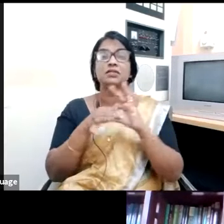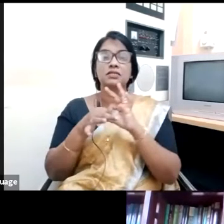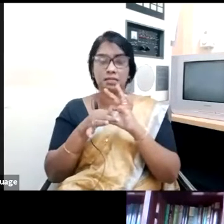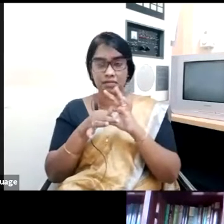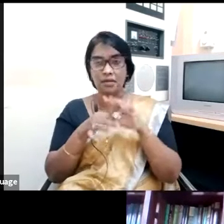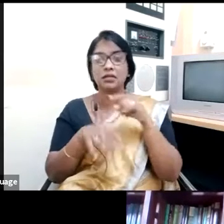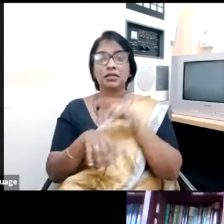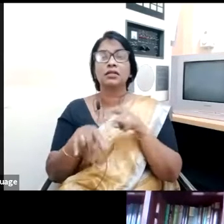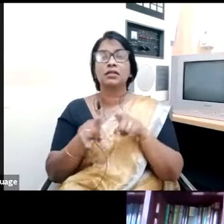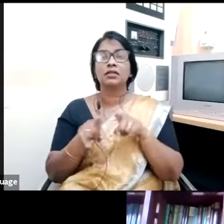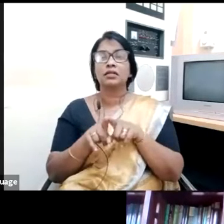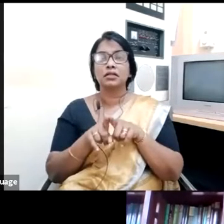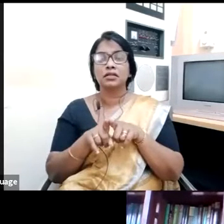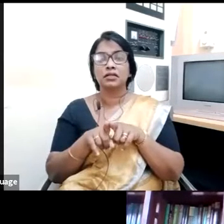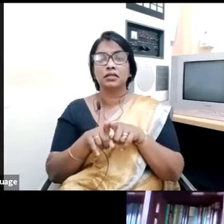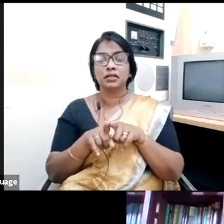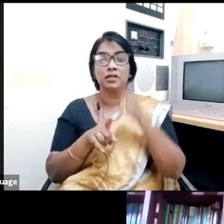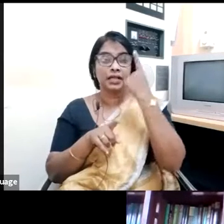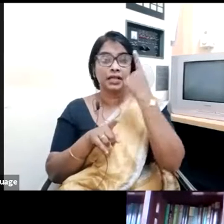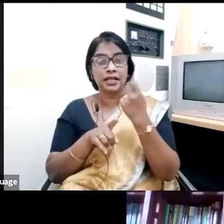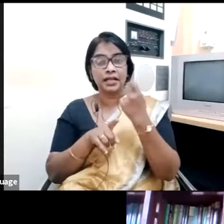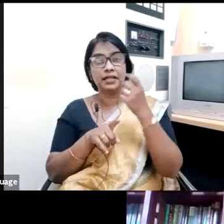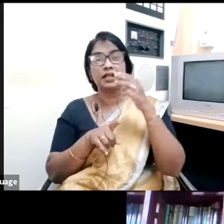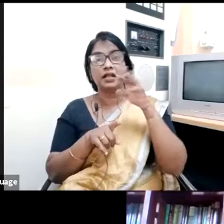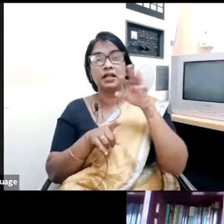by Eck & Spence Plantation Management.